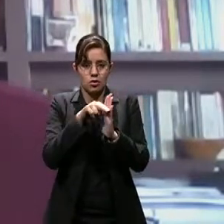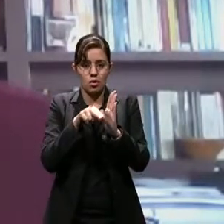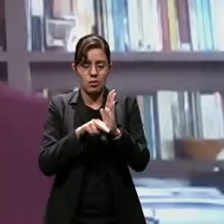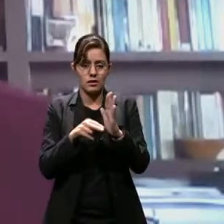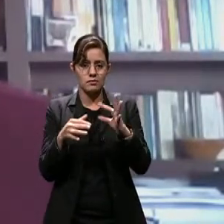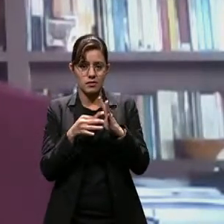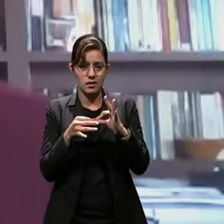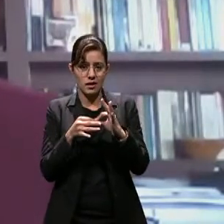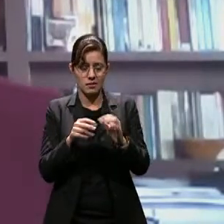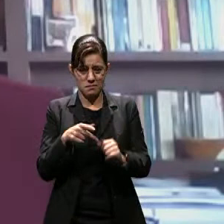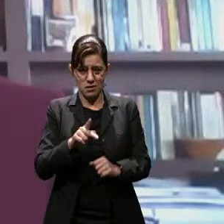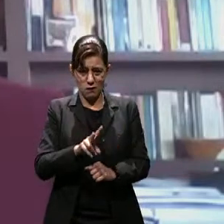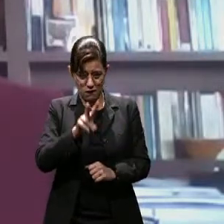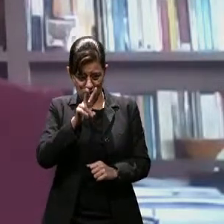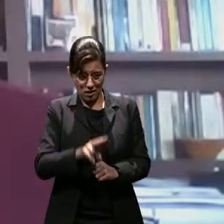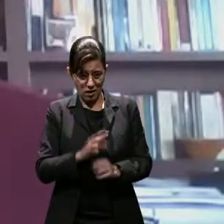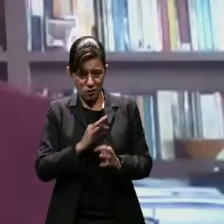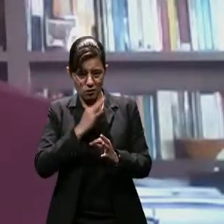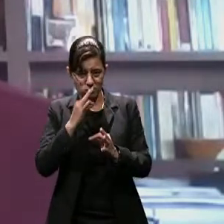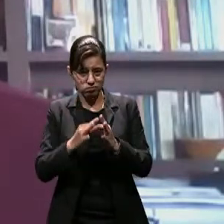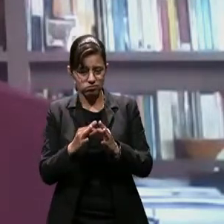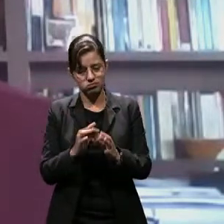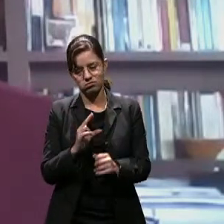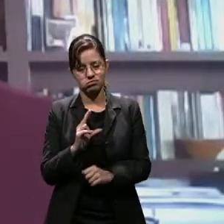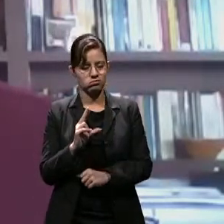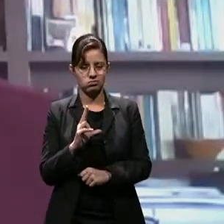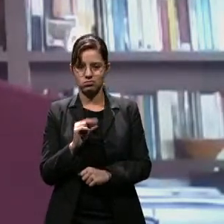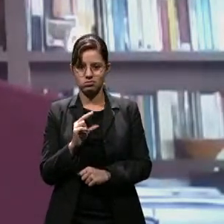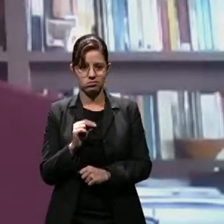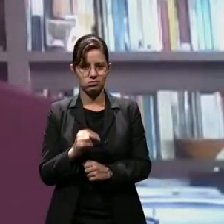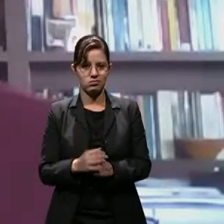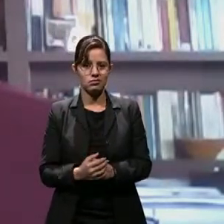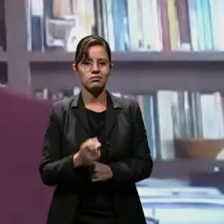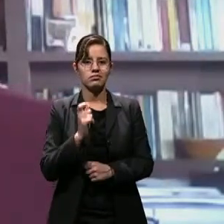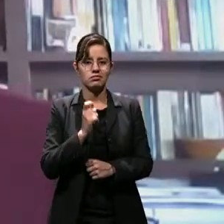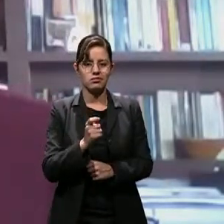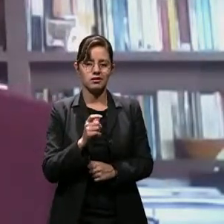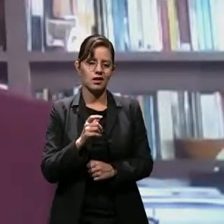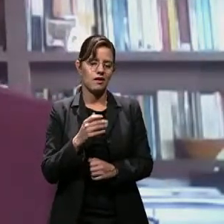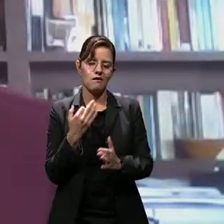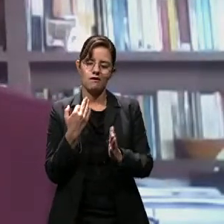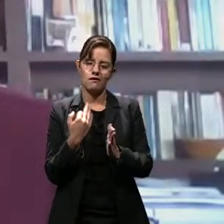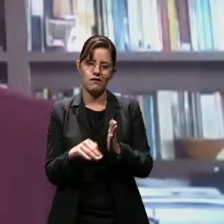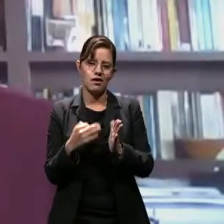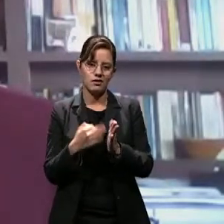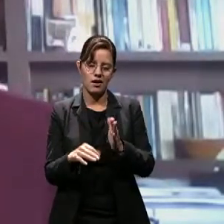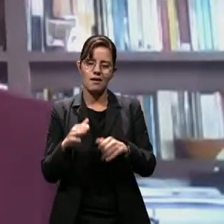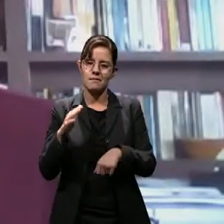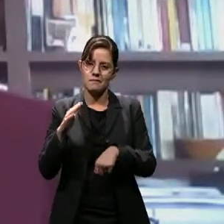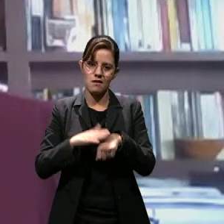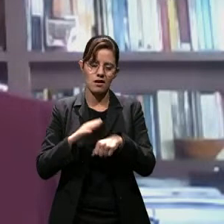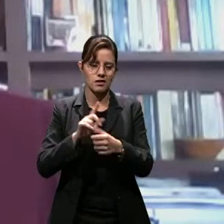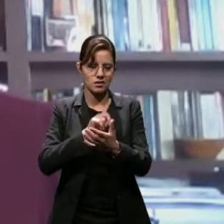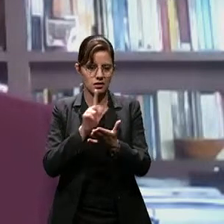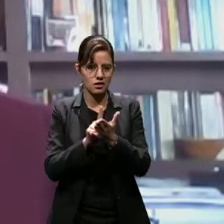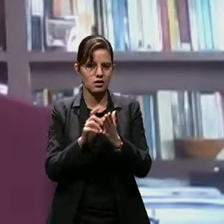that. In this way, it seems that it is not enough to adopt